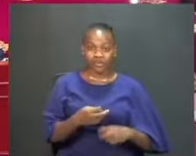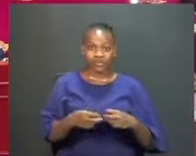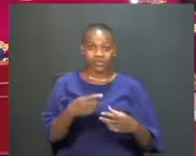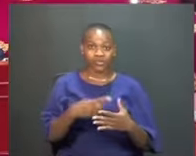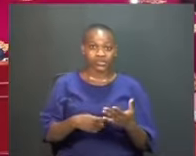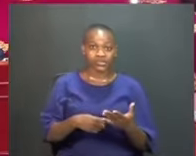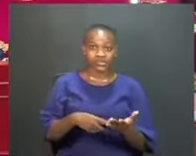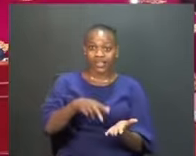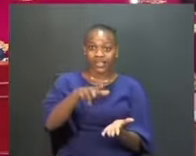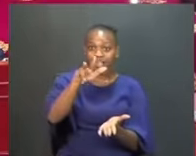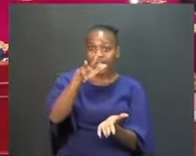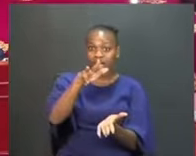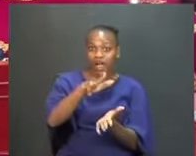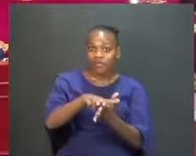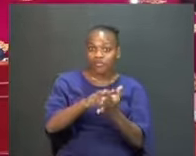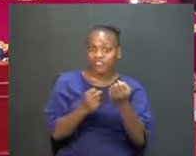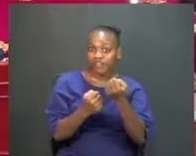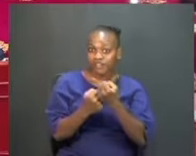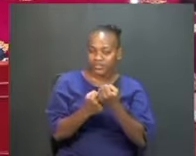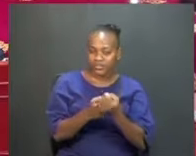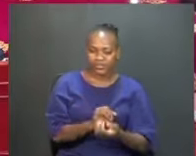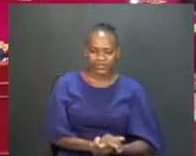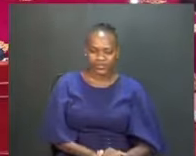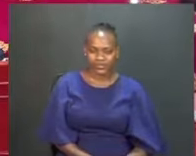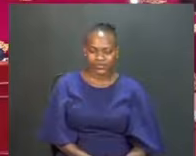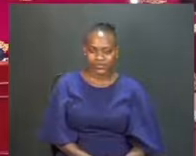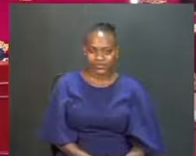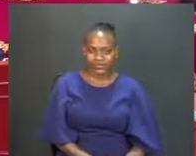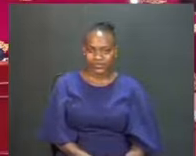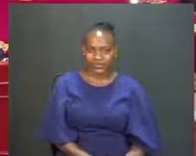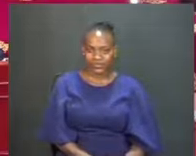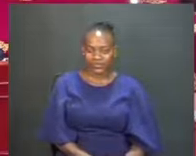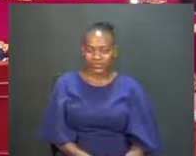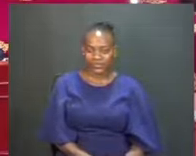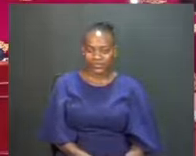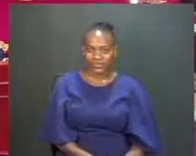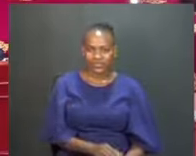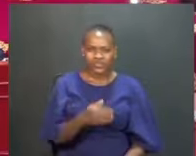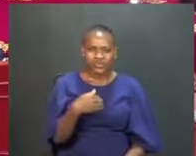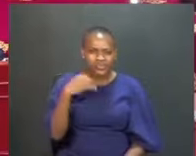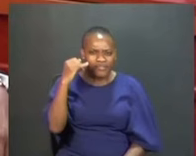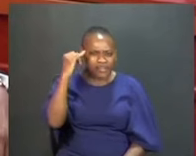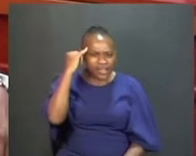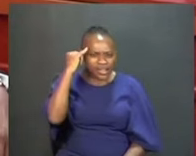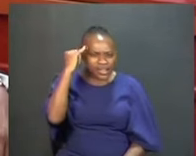Confirmation bias. You have some ideas in your head.